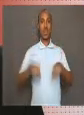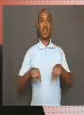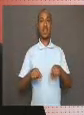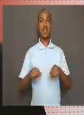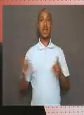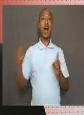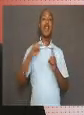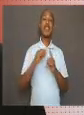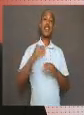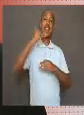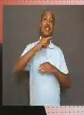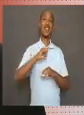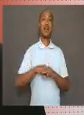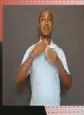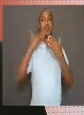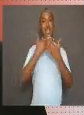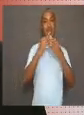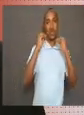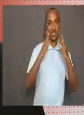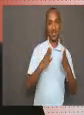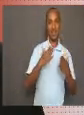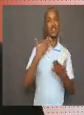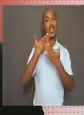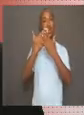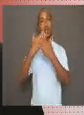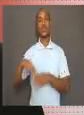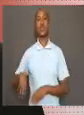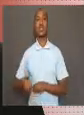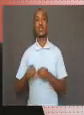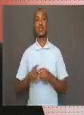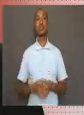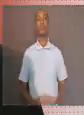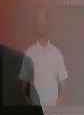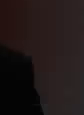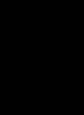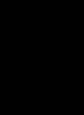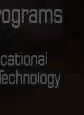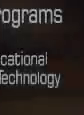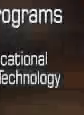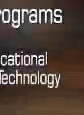today. Until next time, thank you, teacher. Thank you, students.